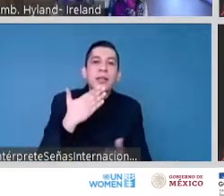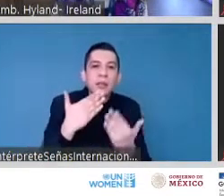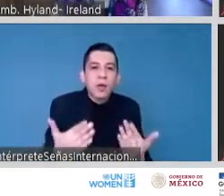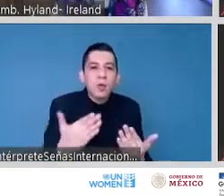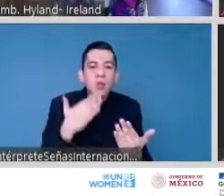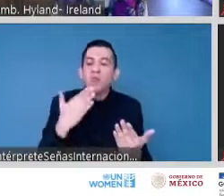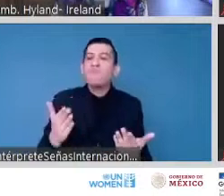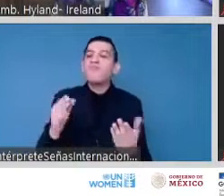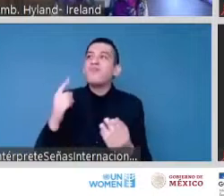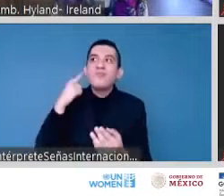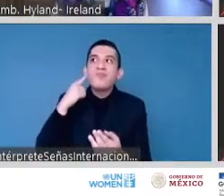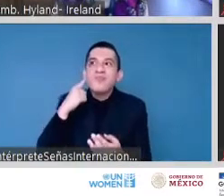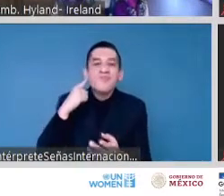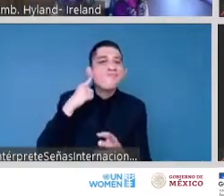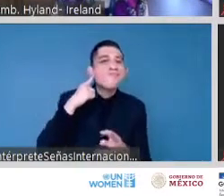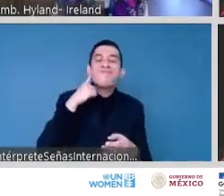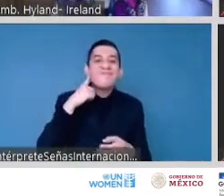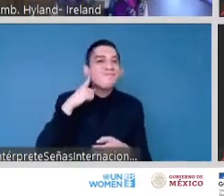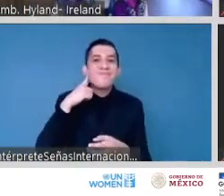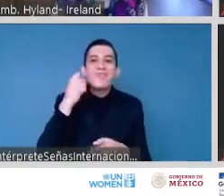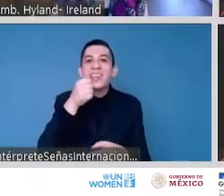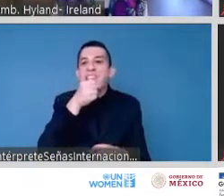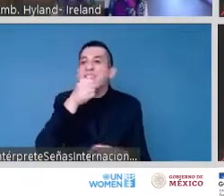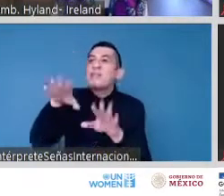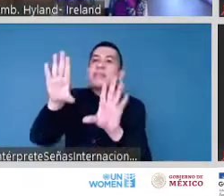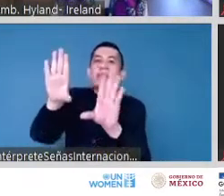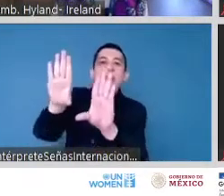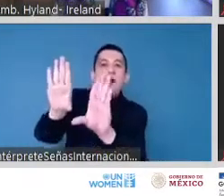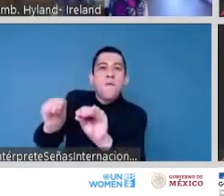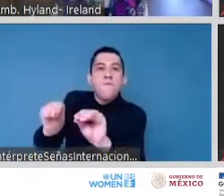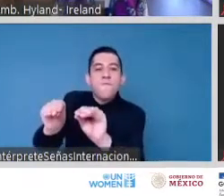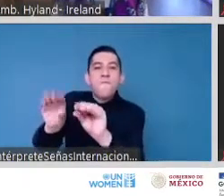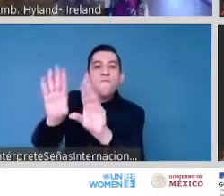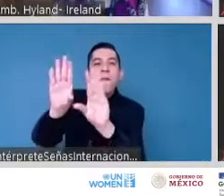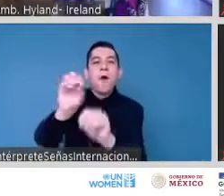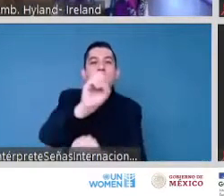is not muted. Dear colleagues, we all need to mute our microphones.